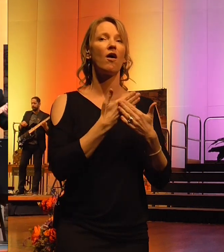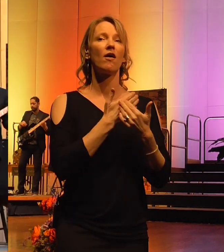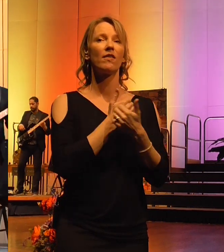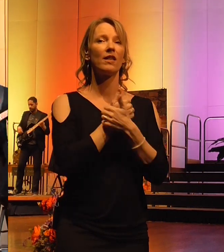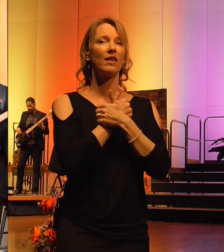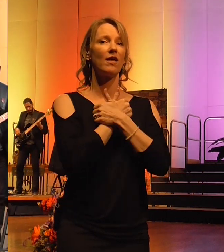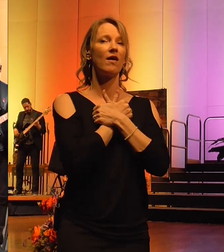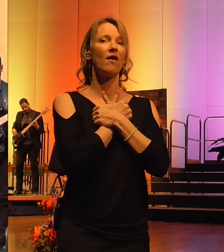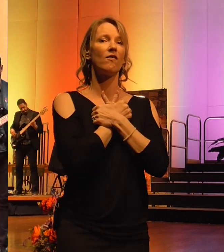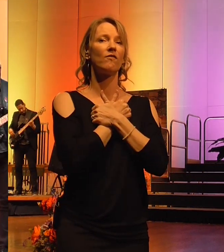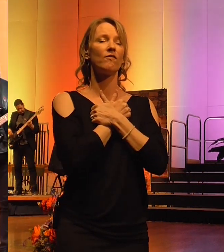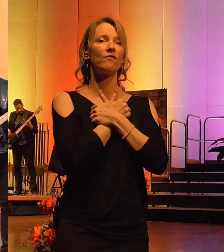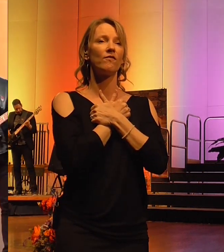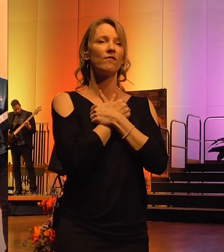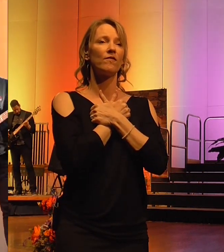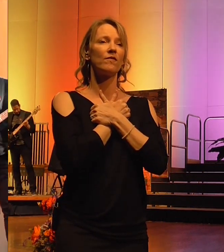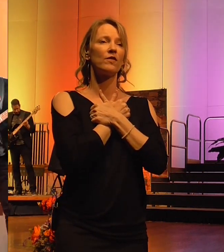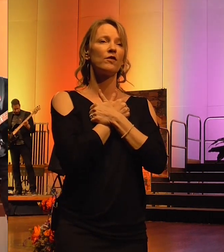all the love,